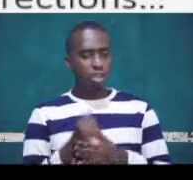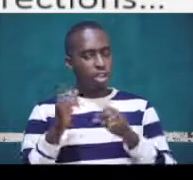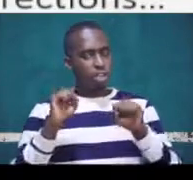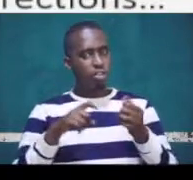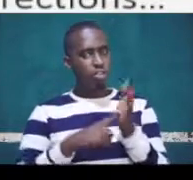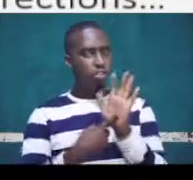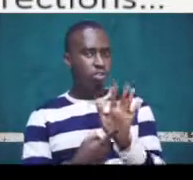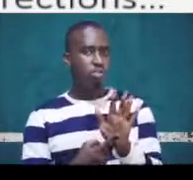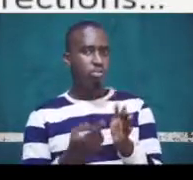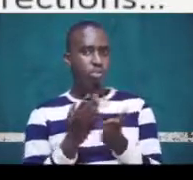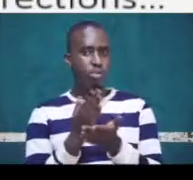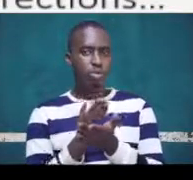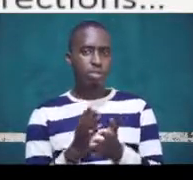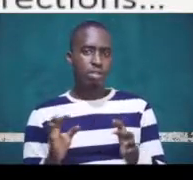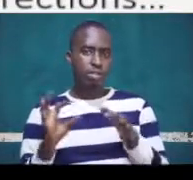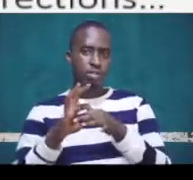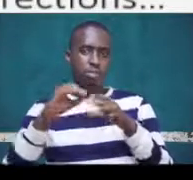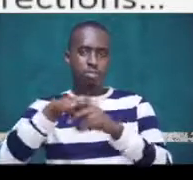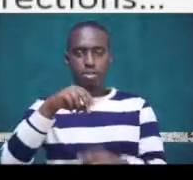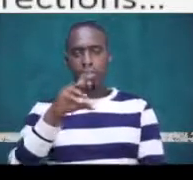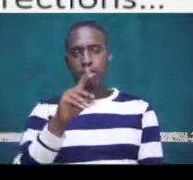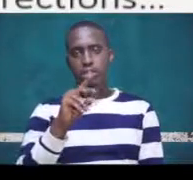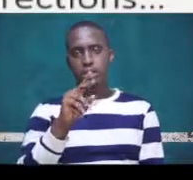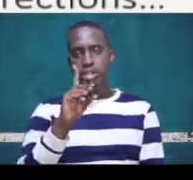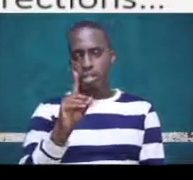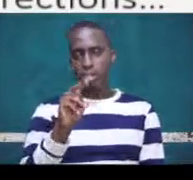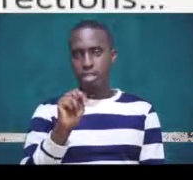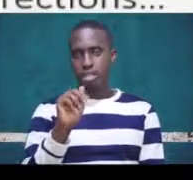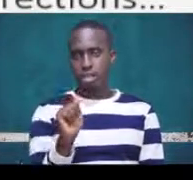showing a backward link back to the DNA?